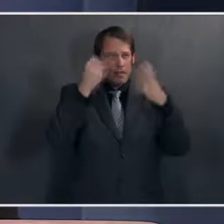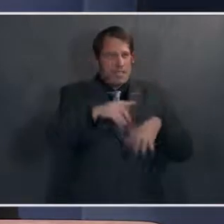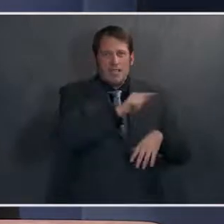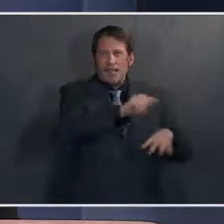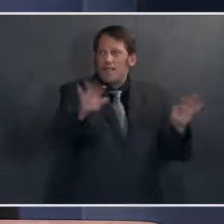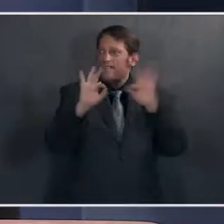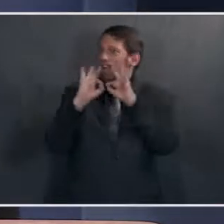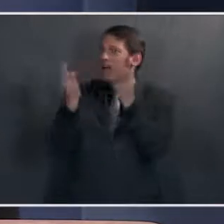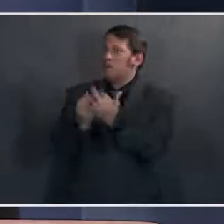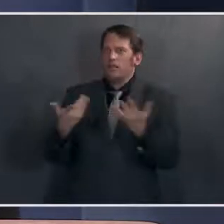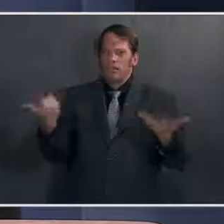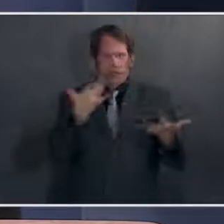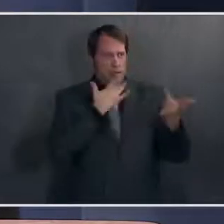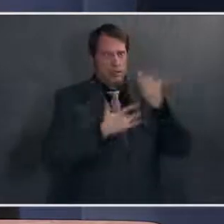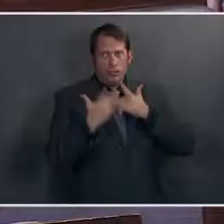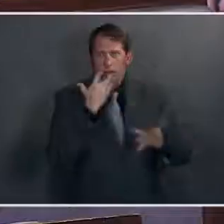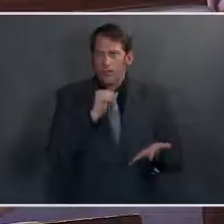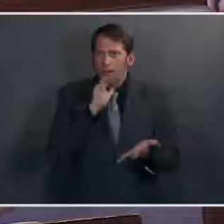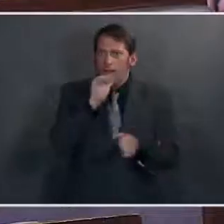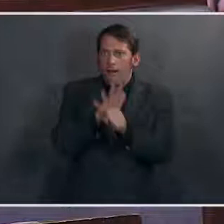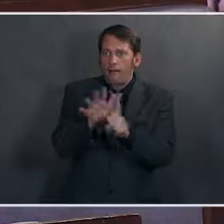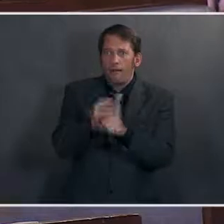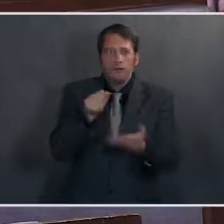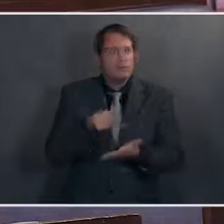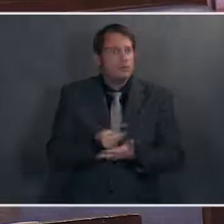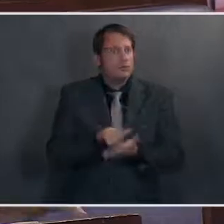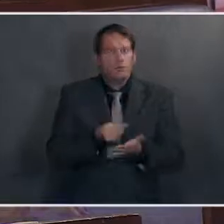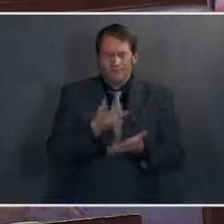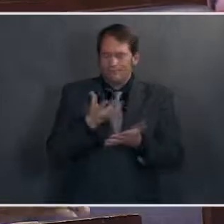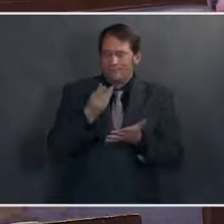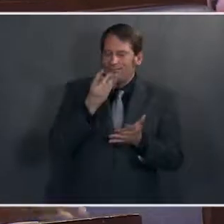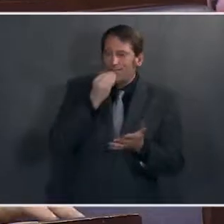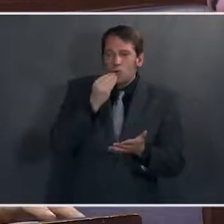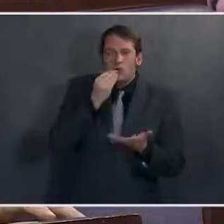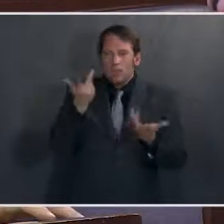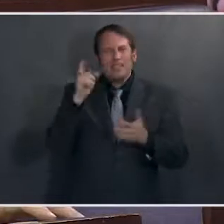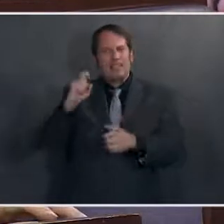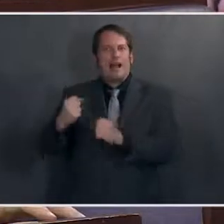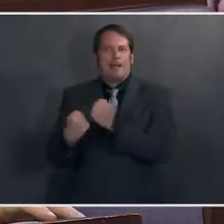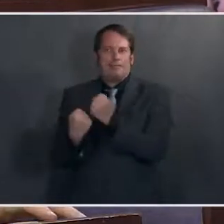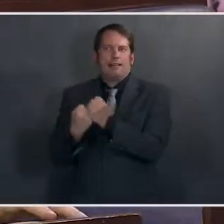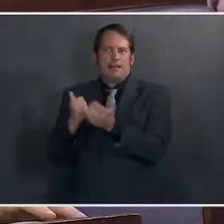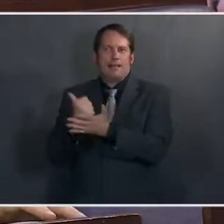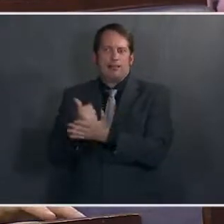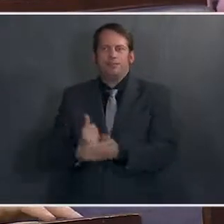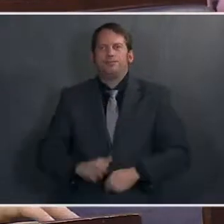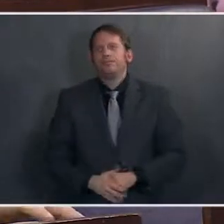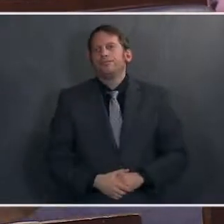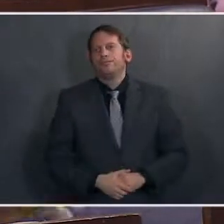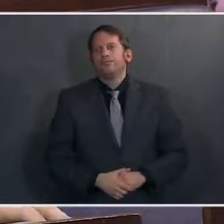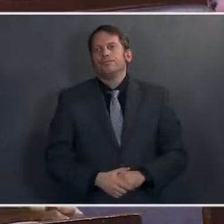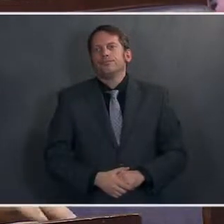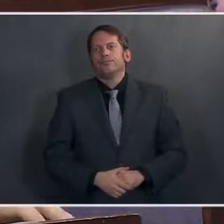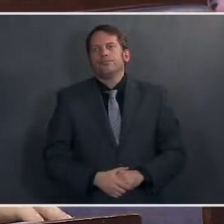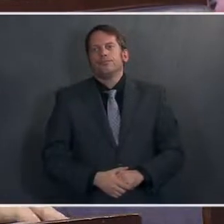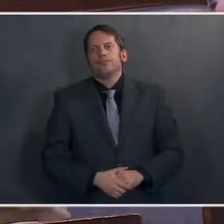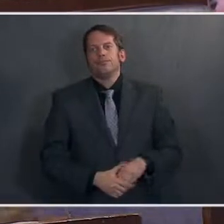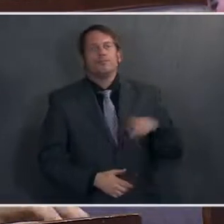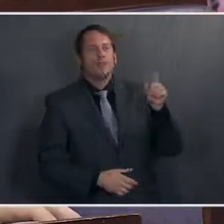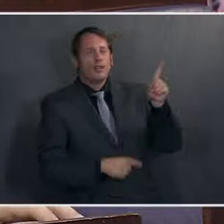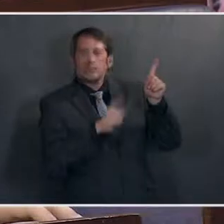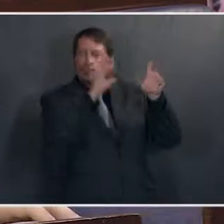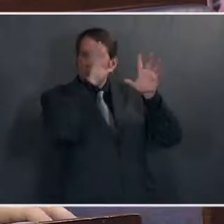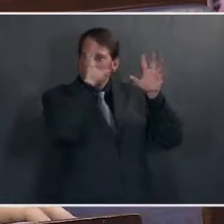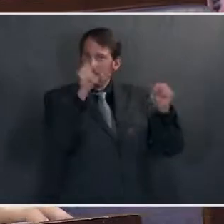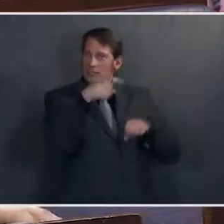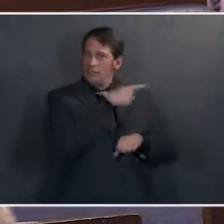deal of need for assistance. Secondly, the president is set to speak to the State Department tomorrow. How does he expect to